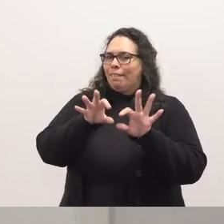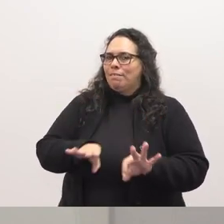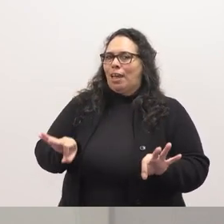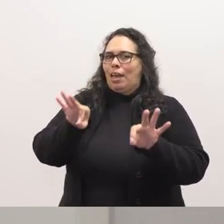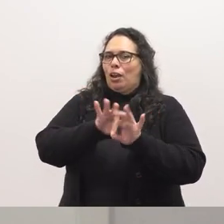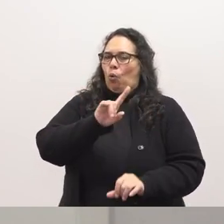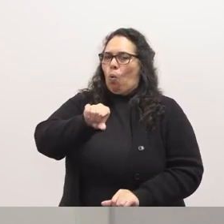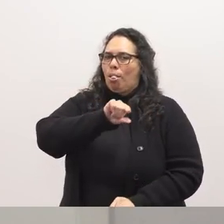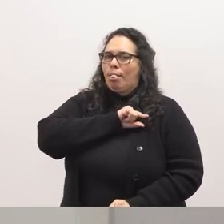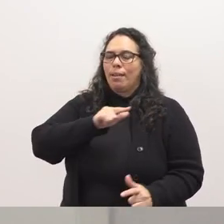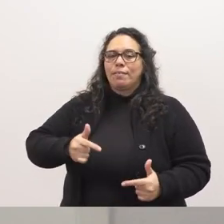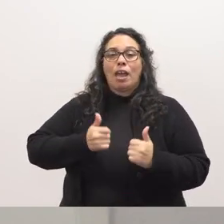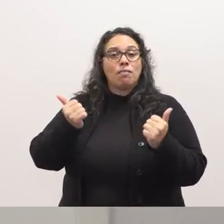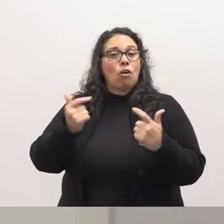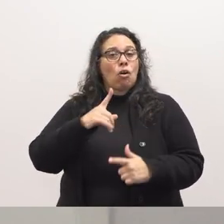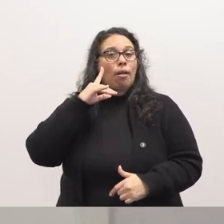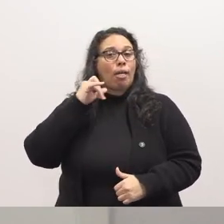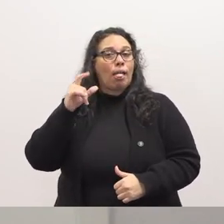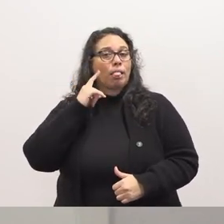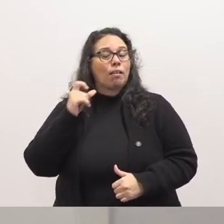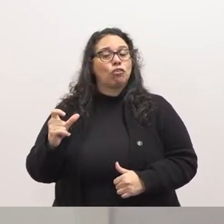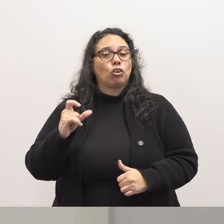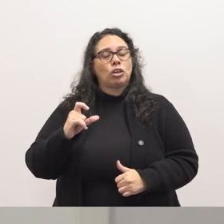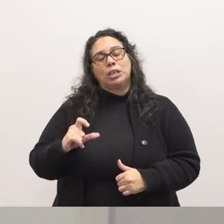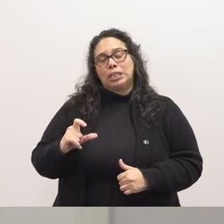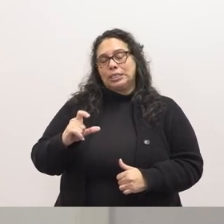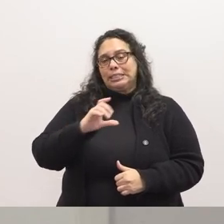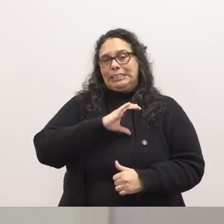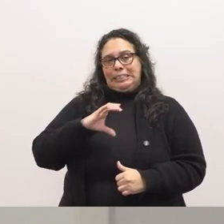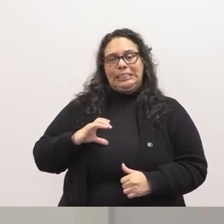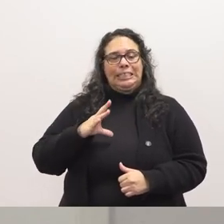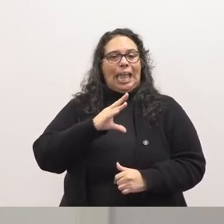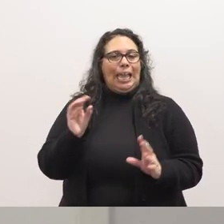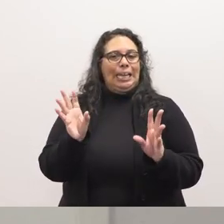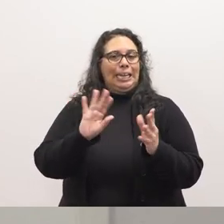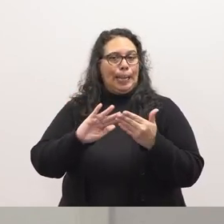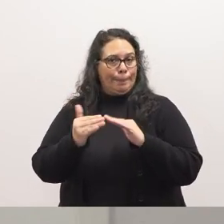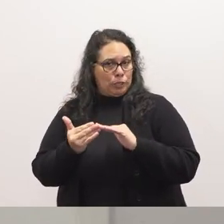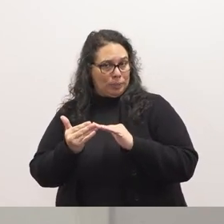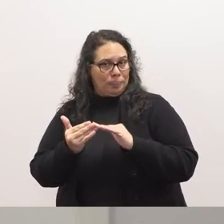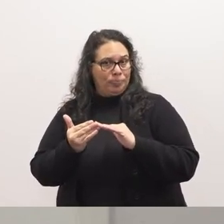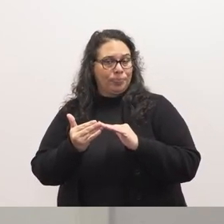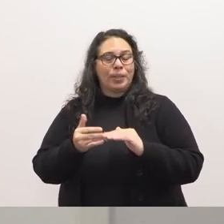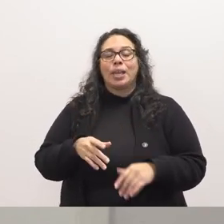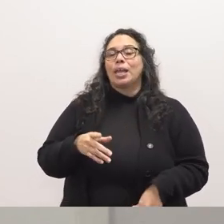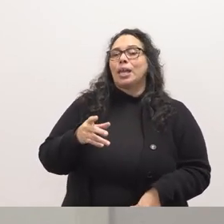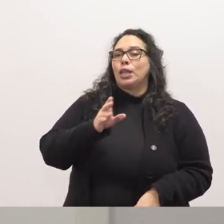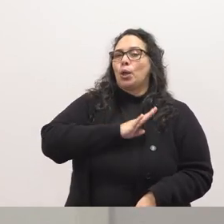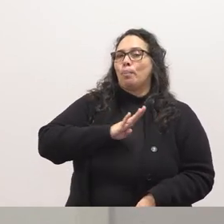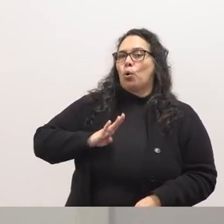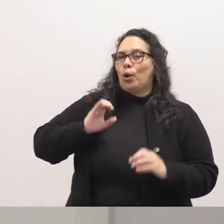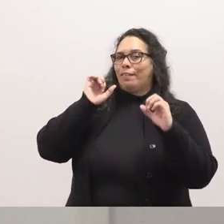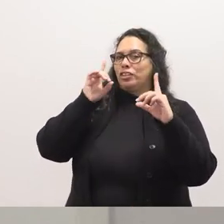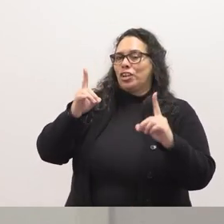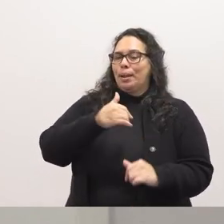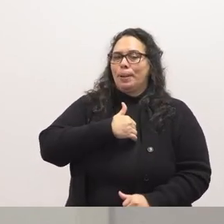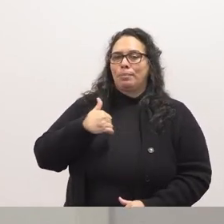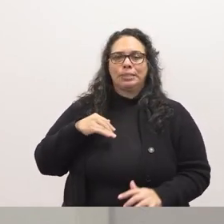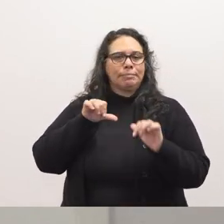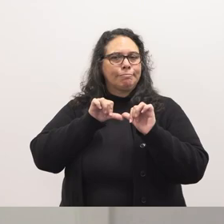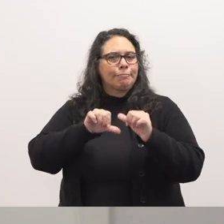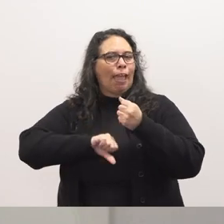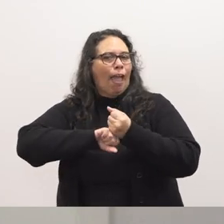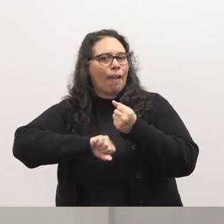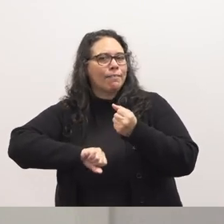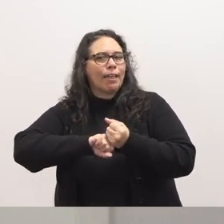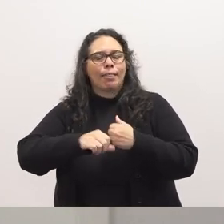of life for all California citizens and communities. And whereas Board of Education members continue to